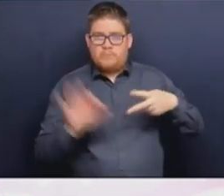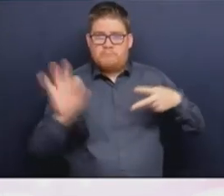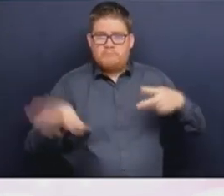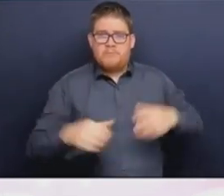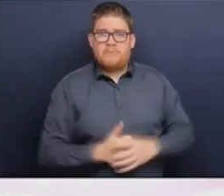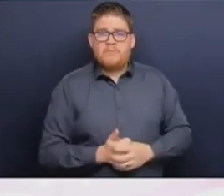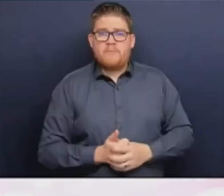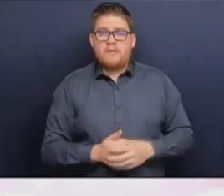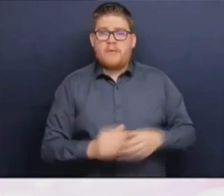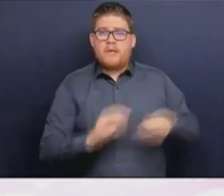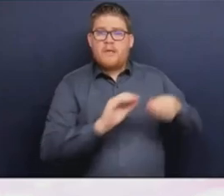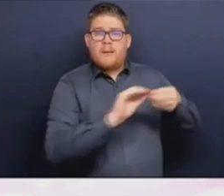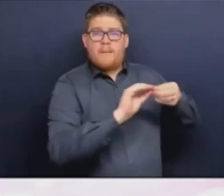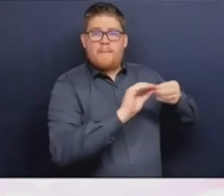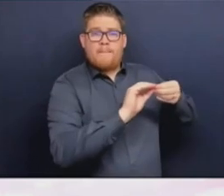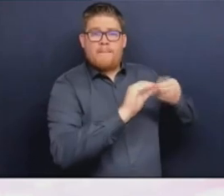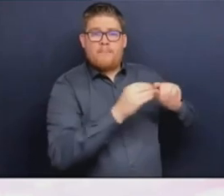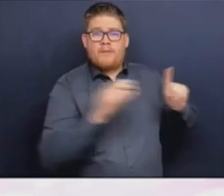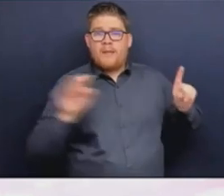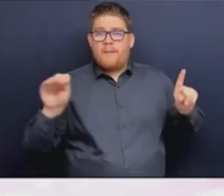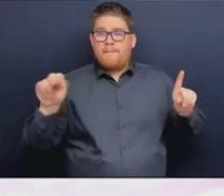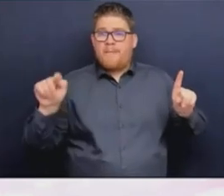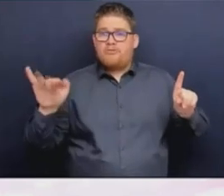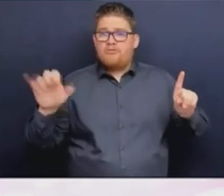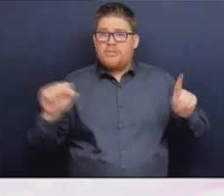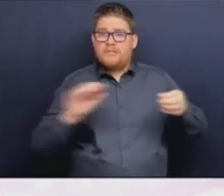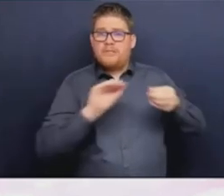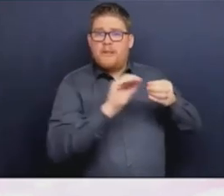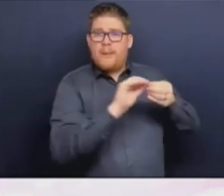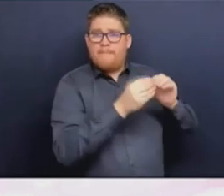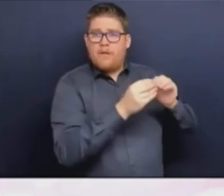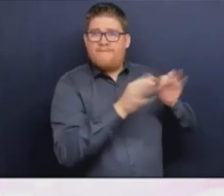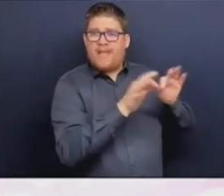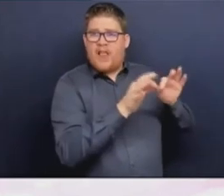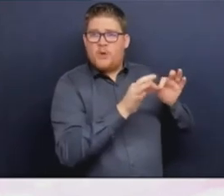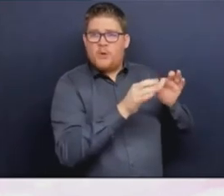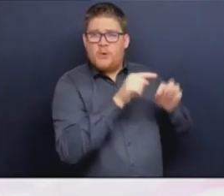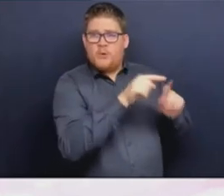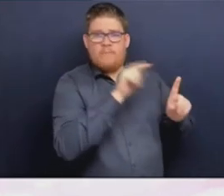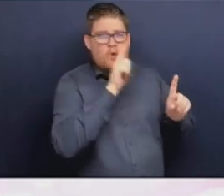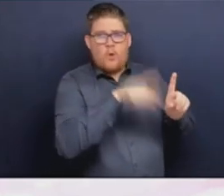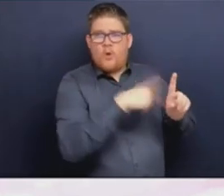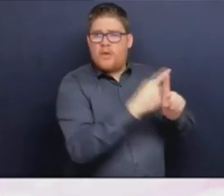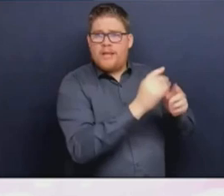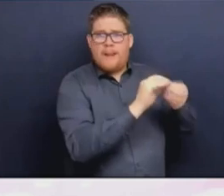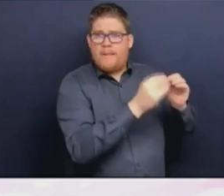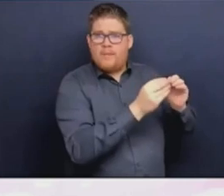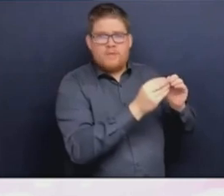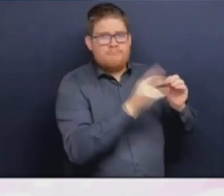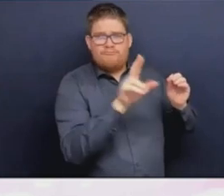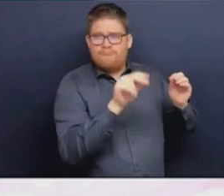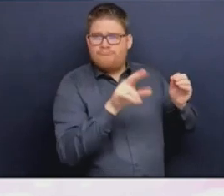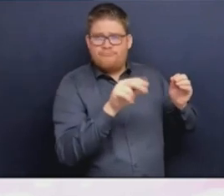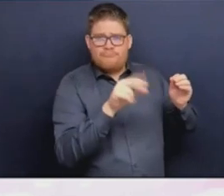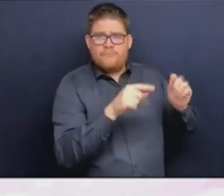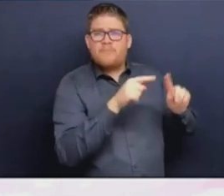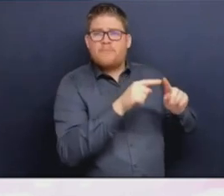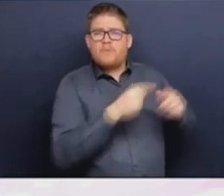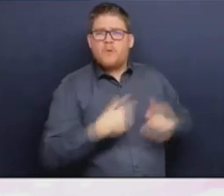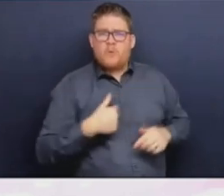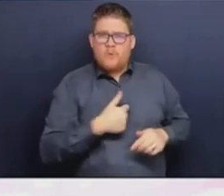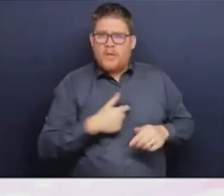necessarily only mean numbers. And we need to decolonize that idea. And secondly,